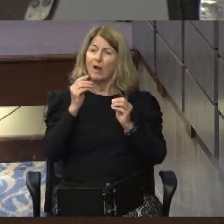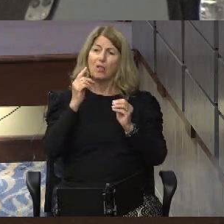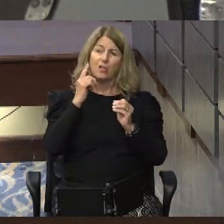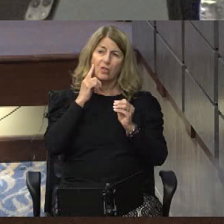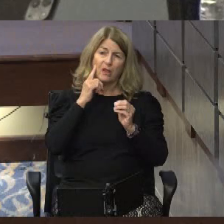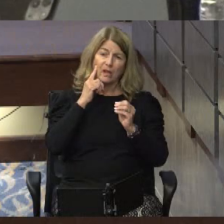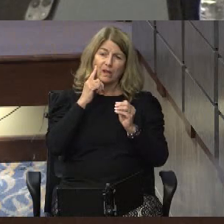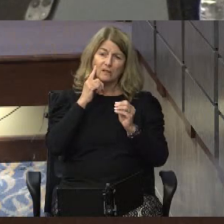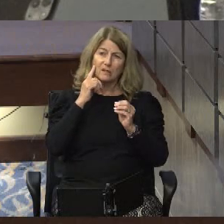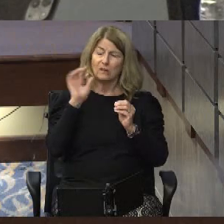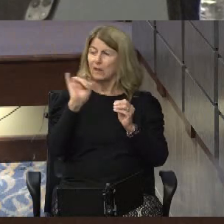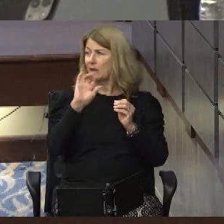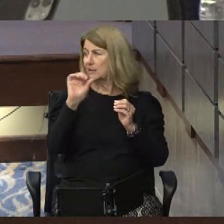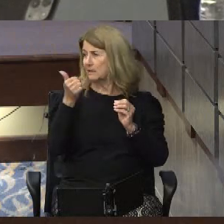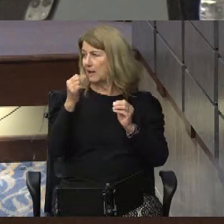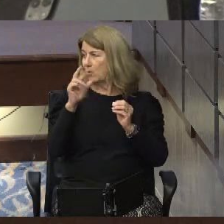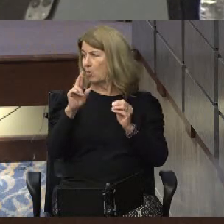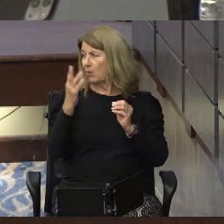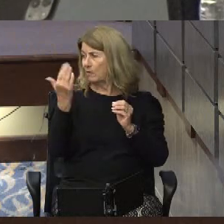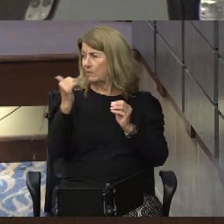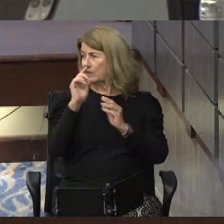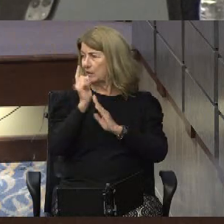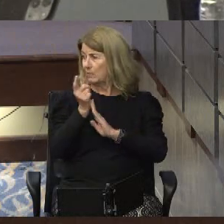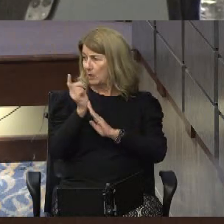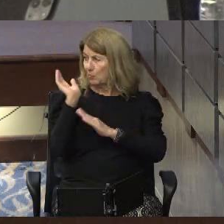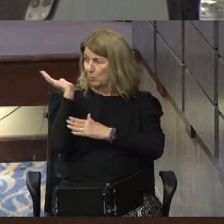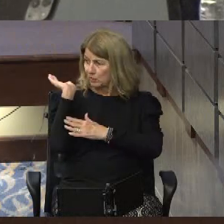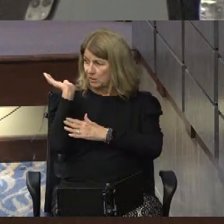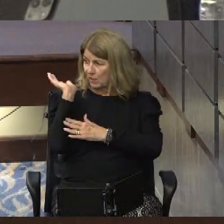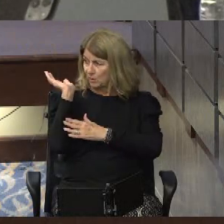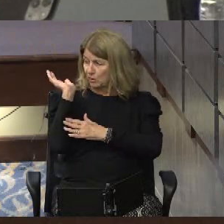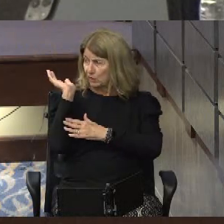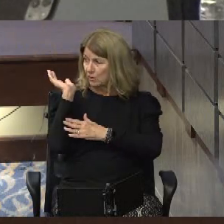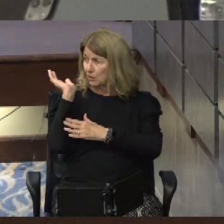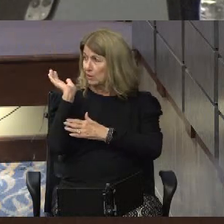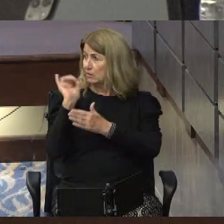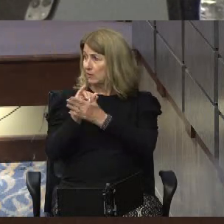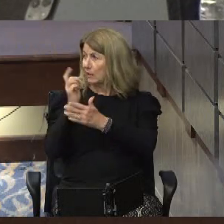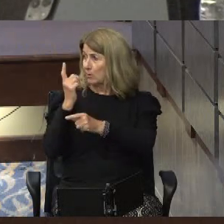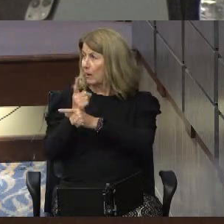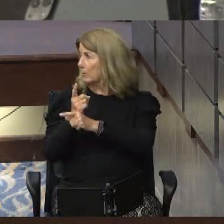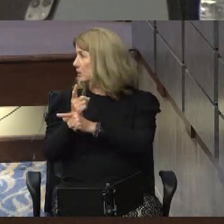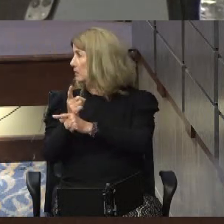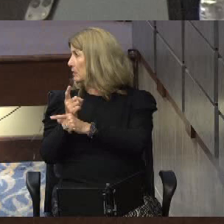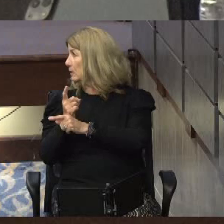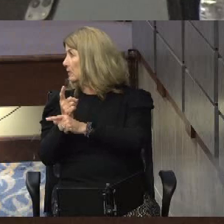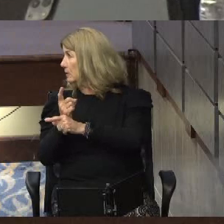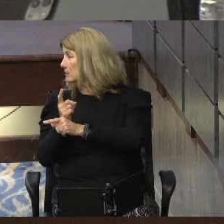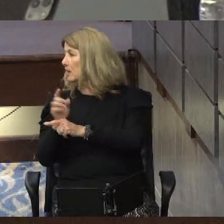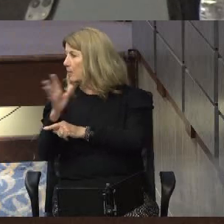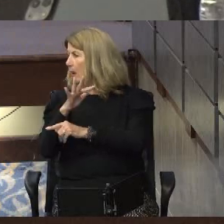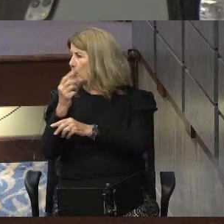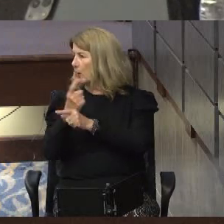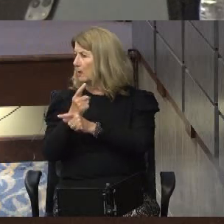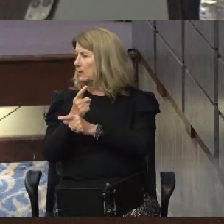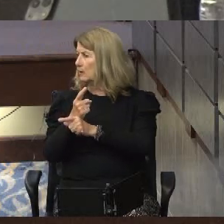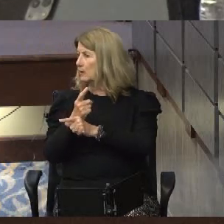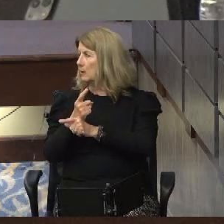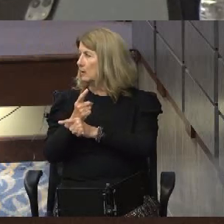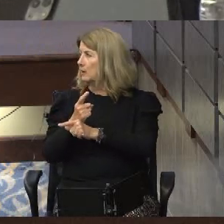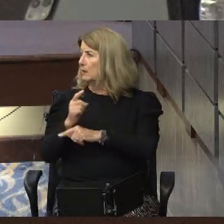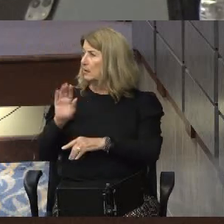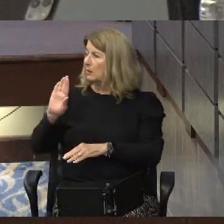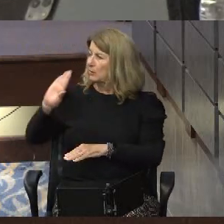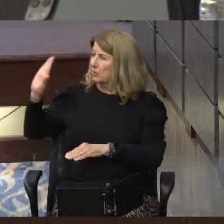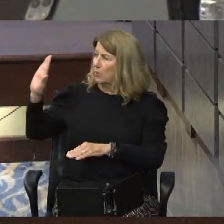like a 10-minute to 15-minute presentation. Is that correct, Galen? Yes. Is that about right? So it's your pleasure, council. We could